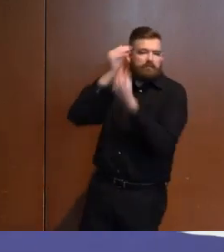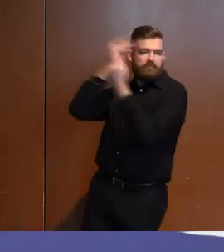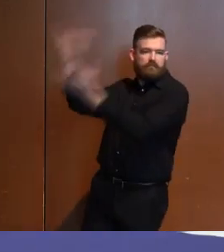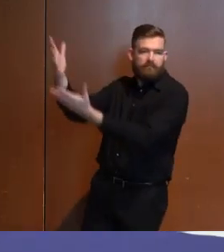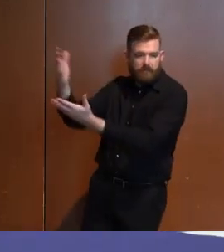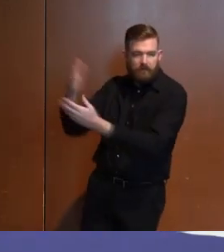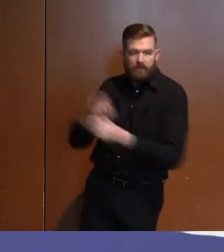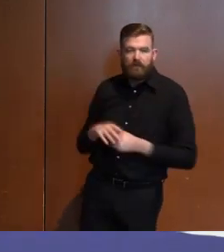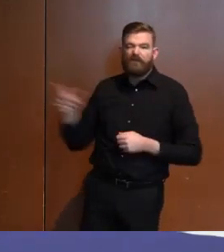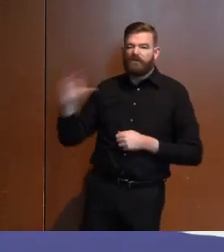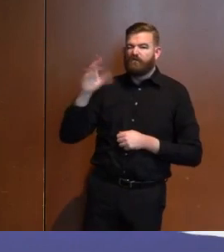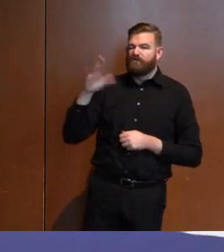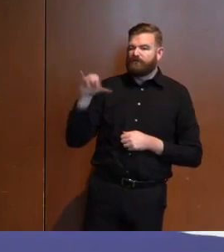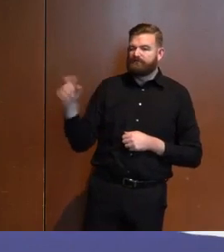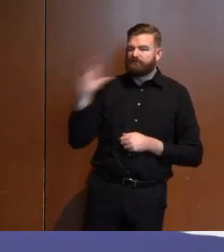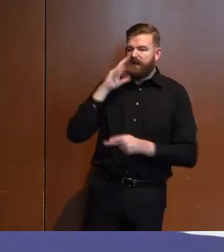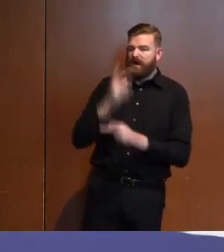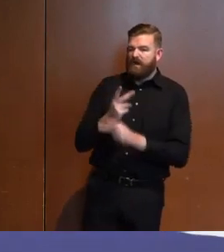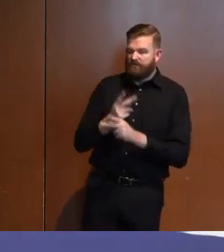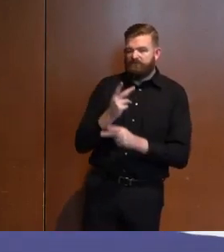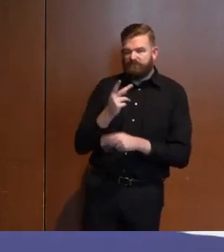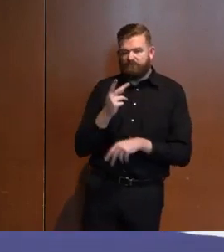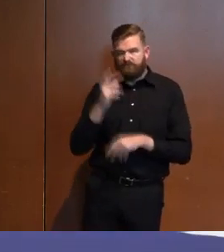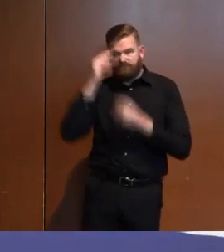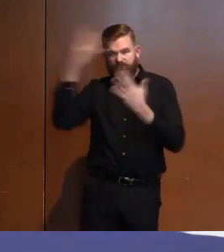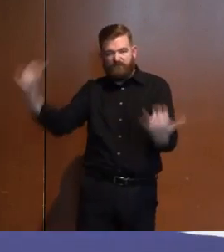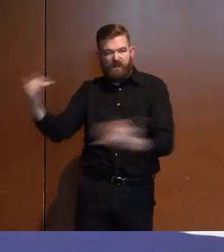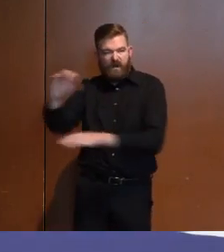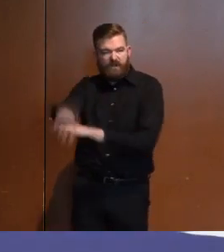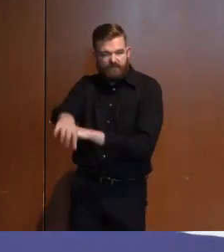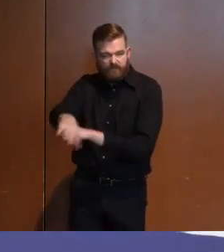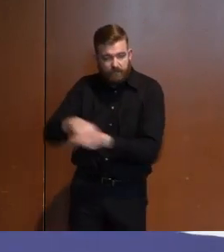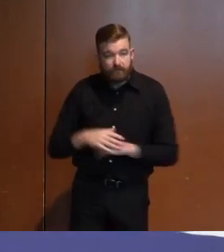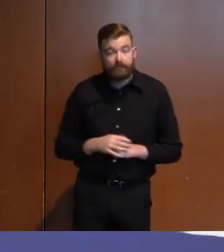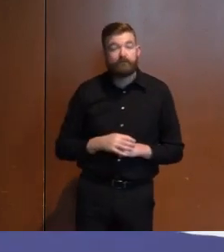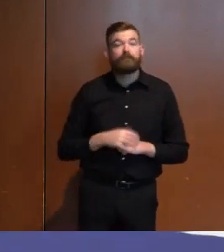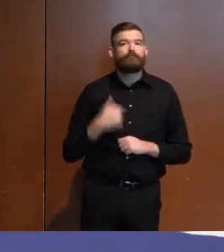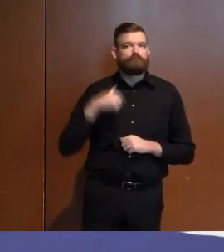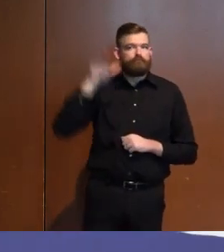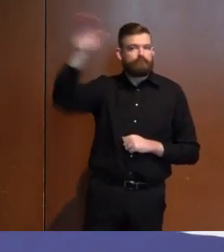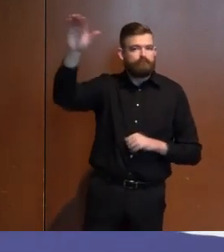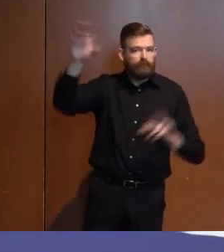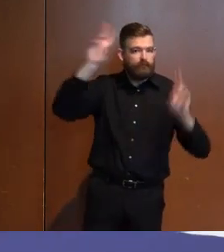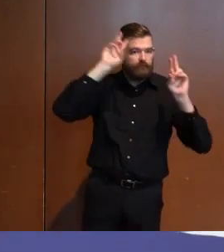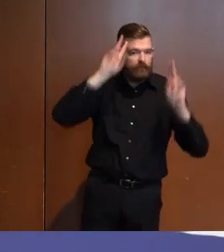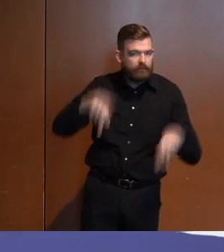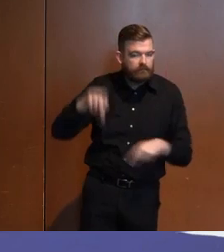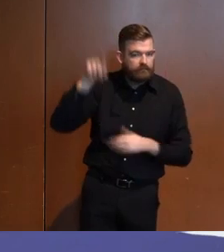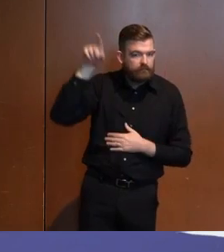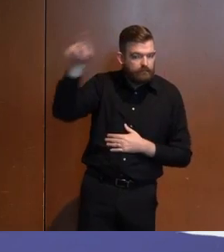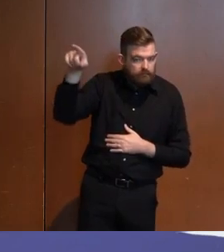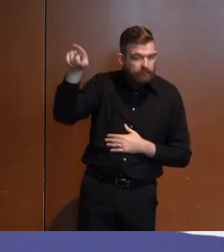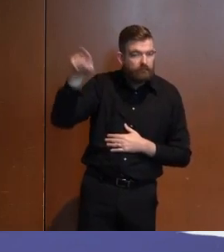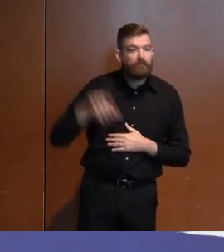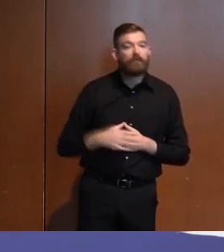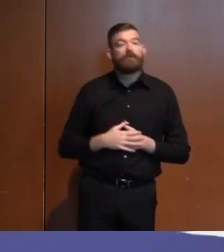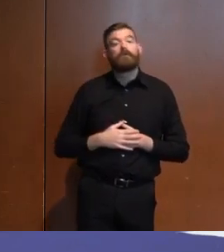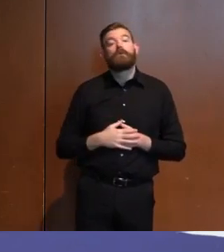that. I also reminded the Vice President, and he again graciously accepted that reminder, that we have a